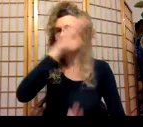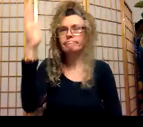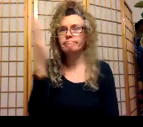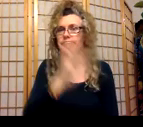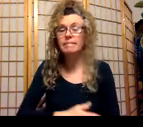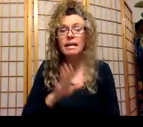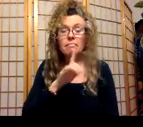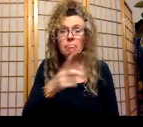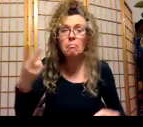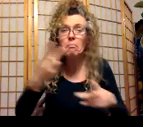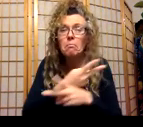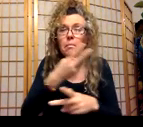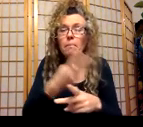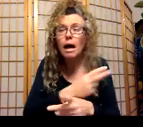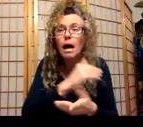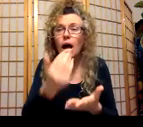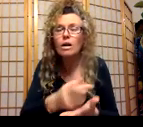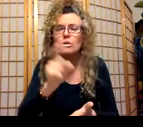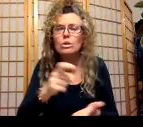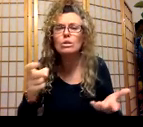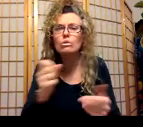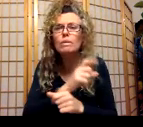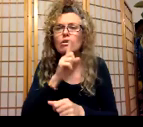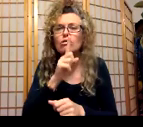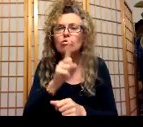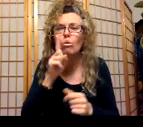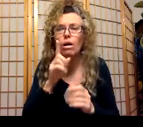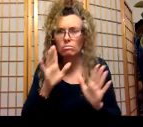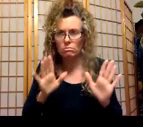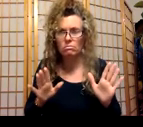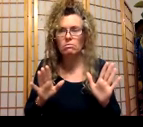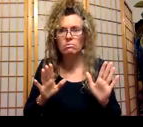actually calculate the amount needed in order to ensure this fact,